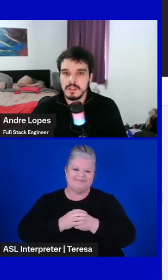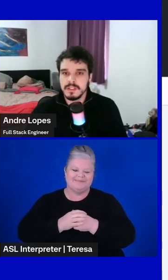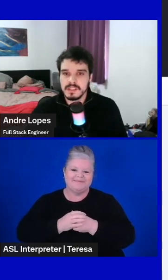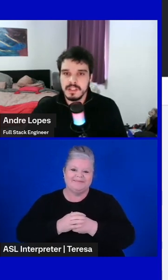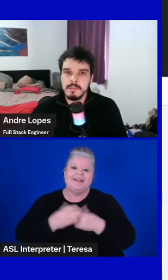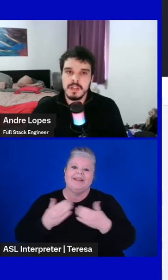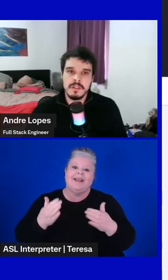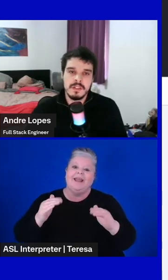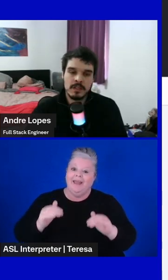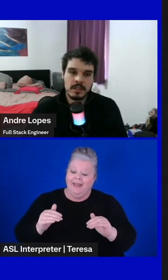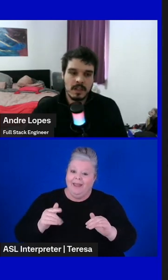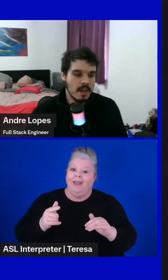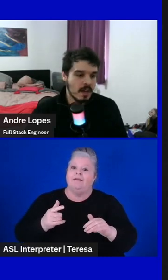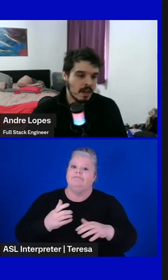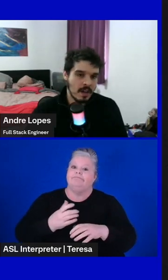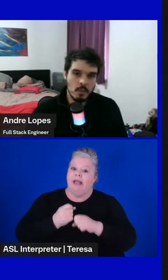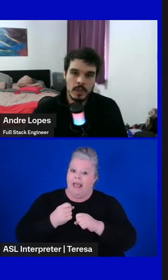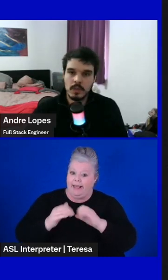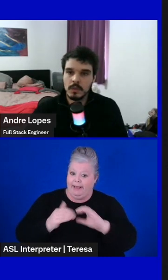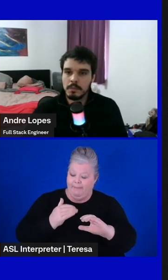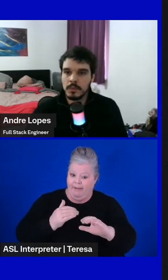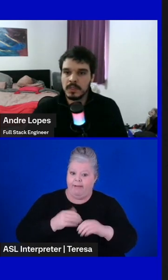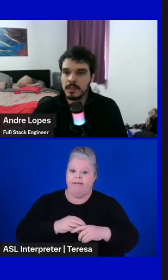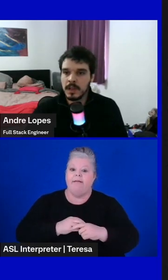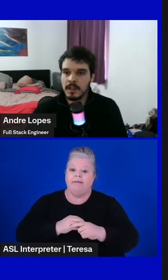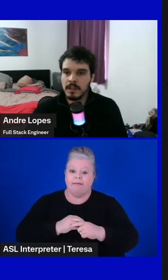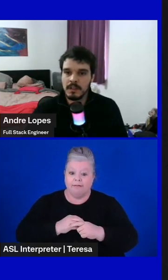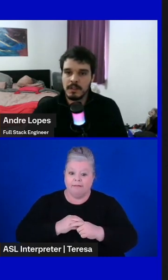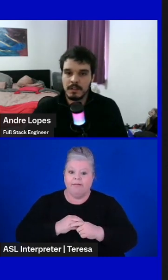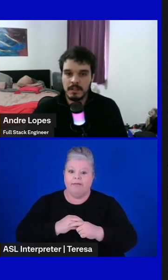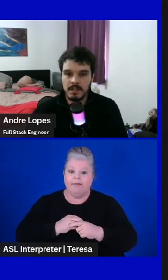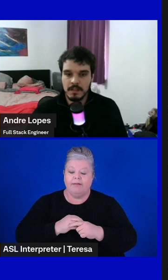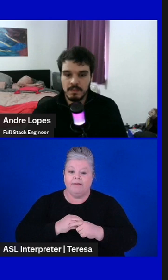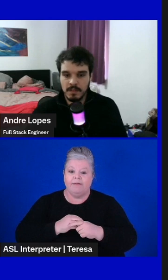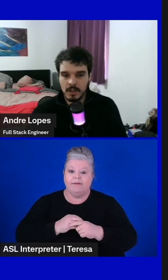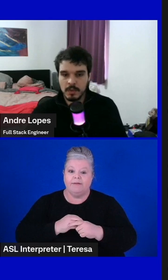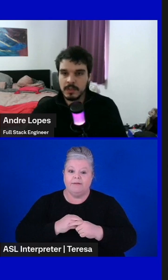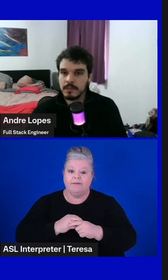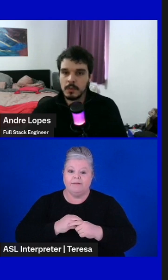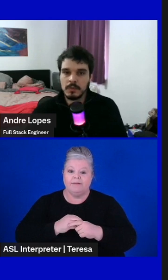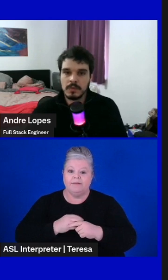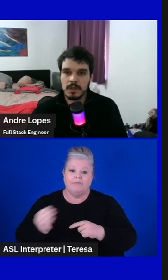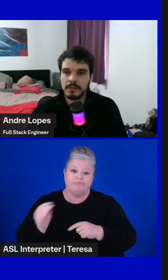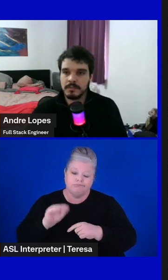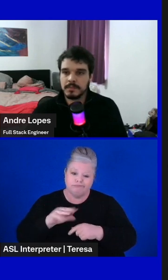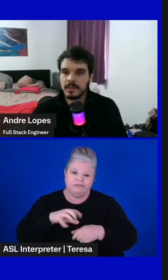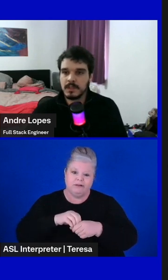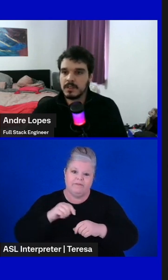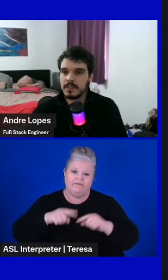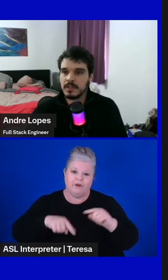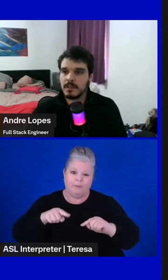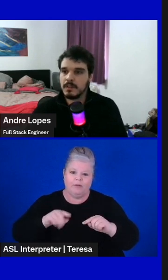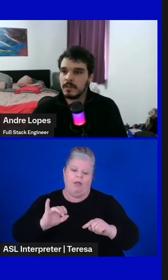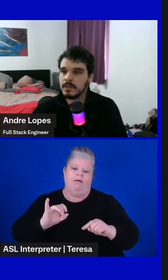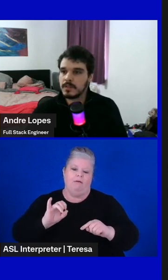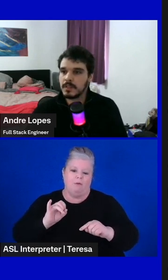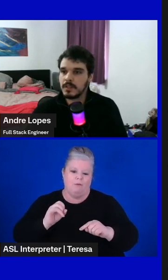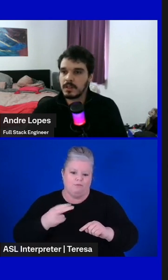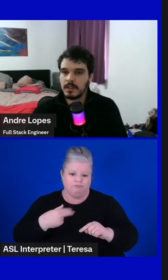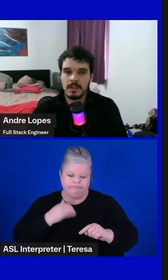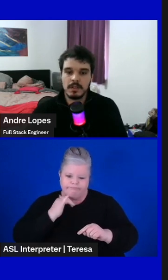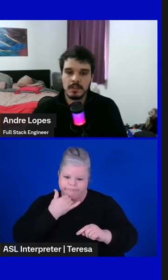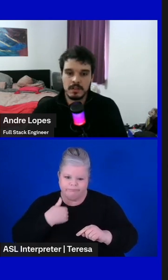So I got this email here. I will put in my variable here. Oh, sorry. Just